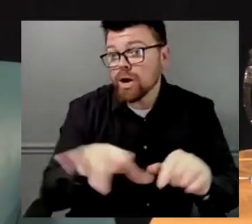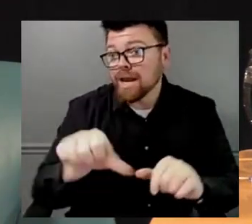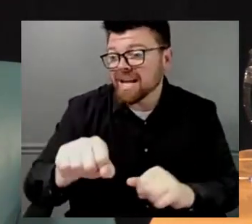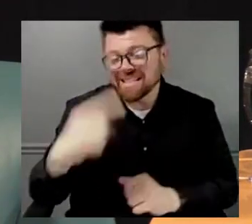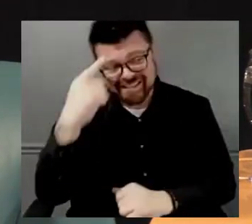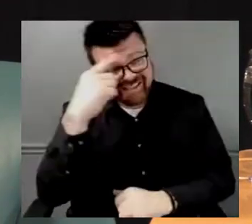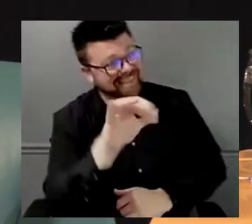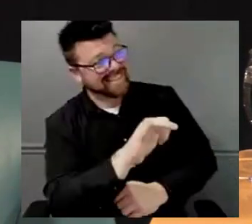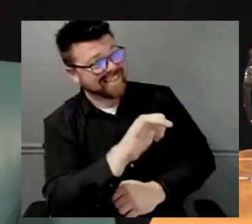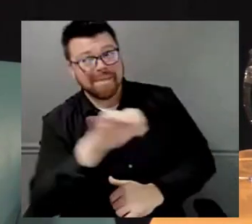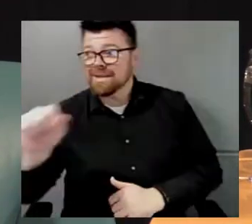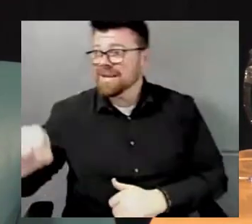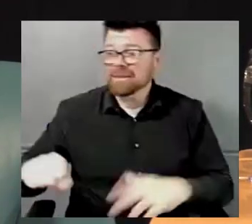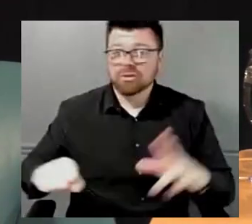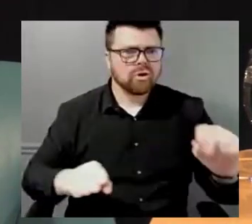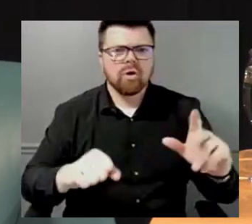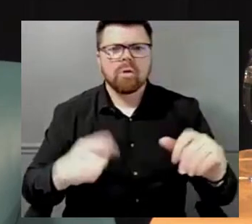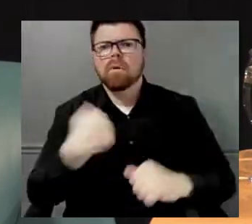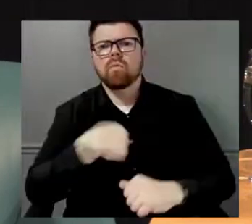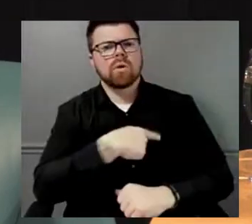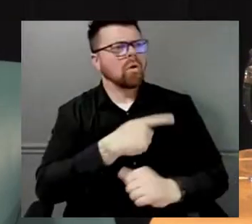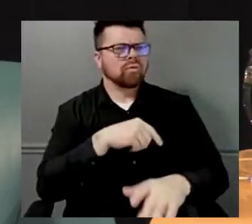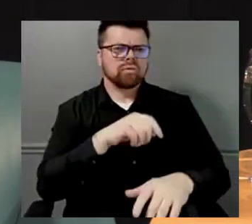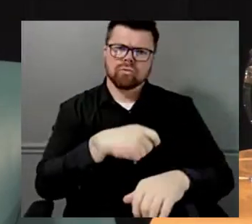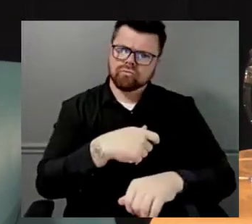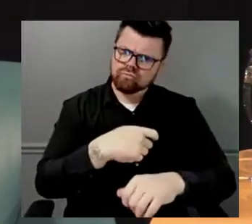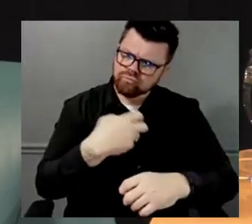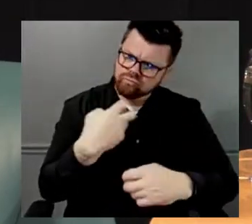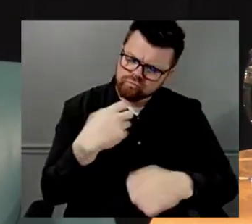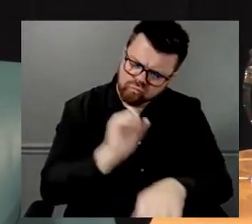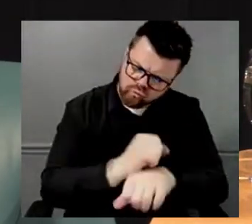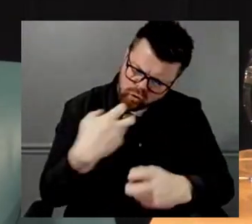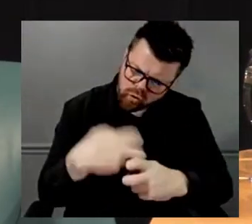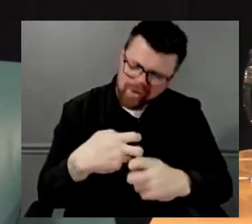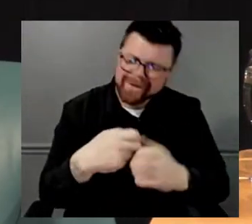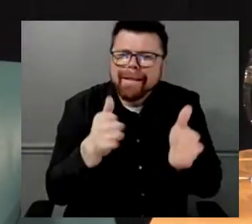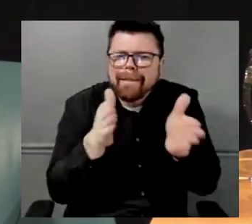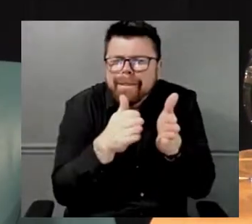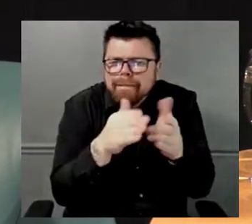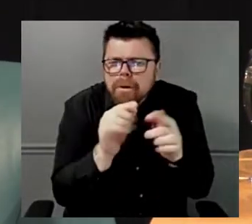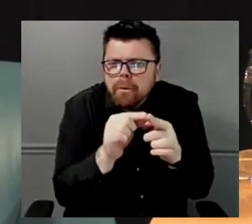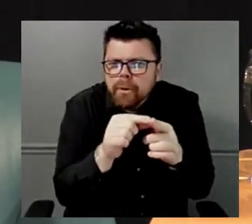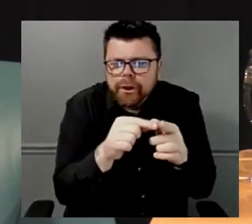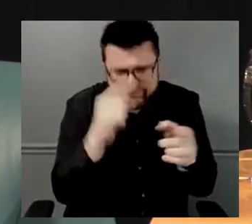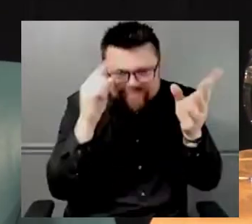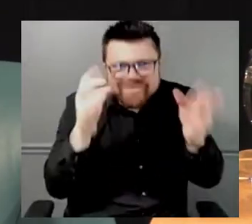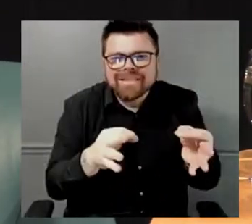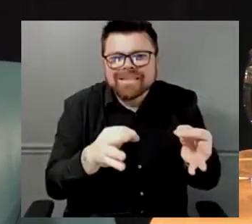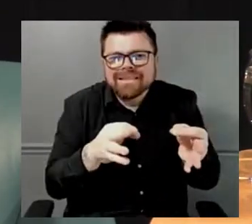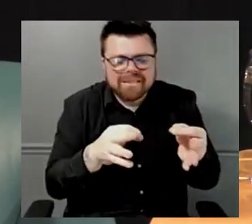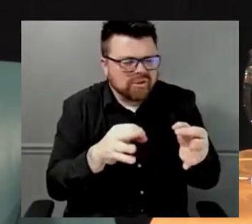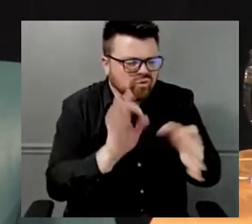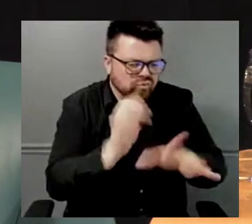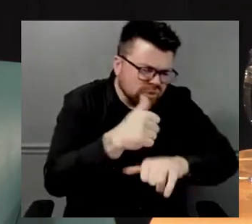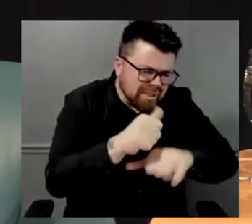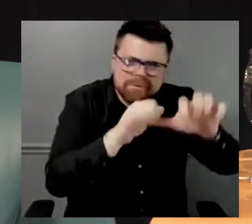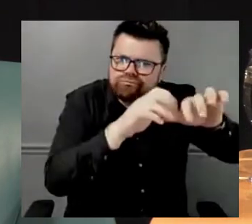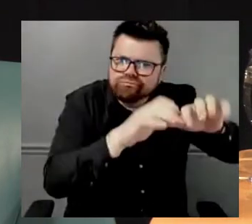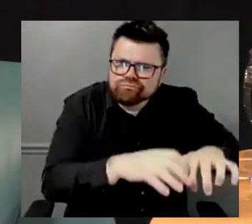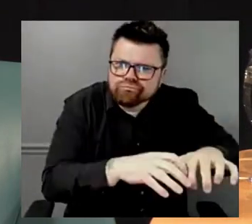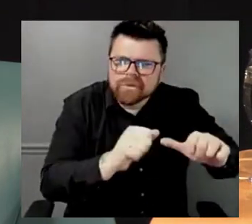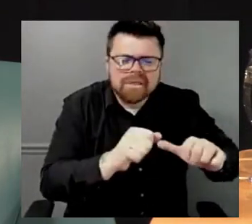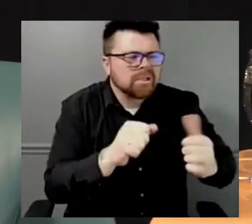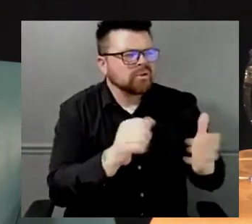very, very hard, down to like little word choices oftentimes, down to the smallest word choices